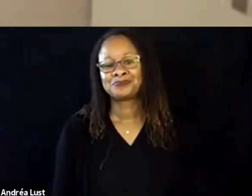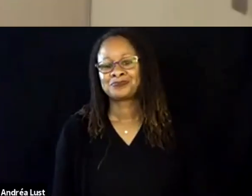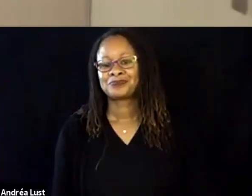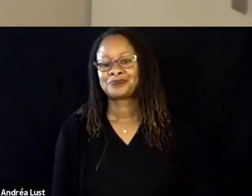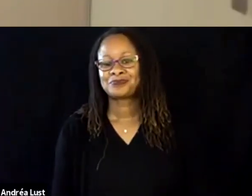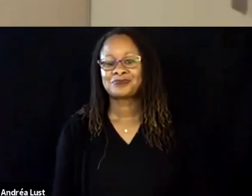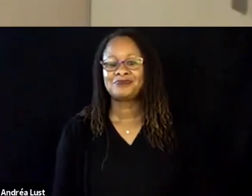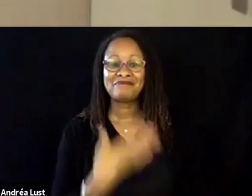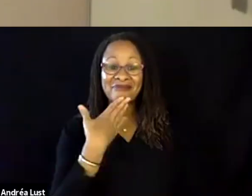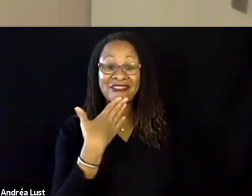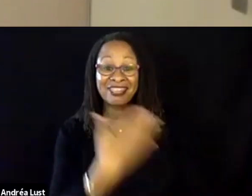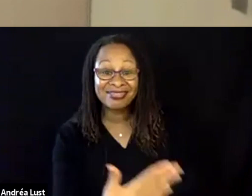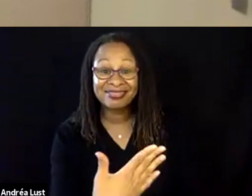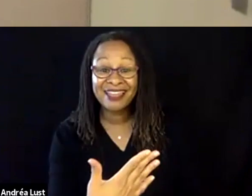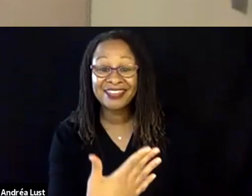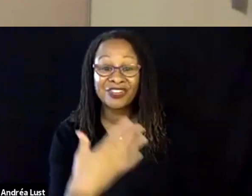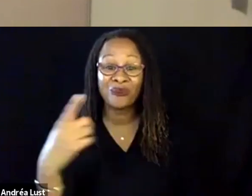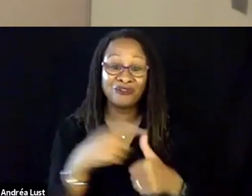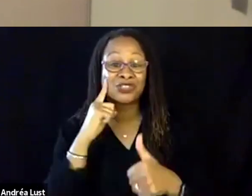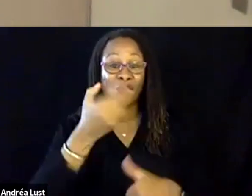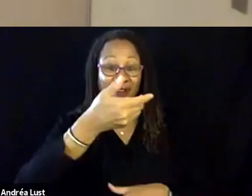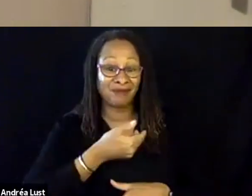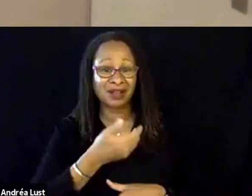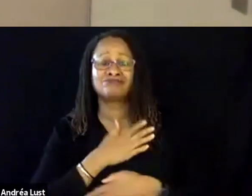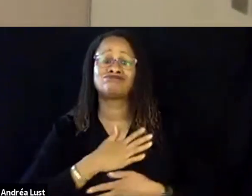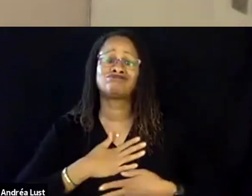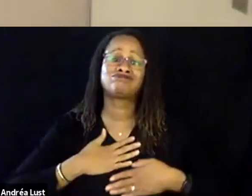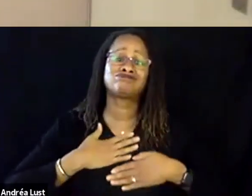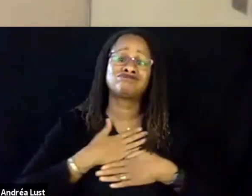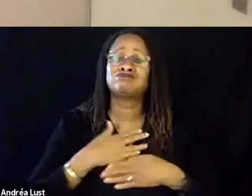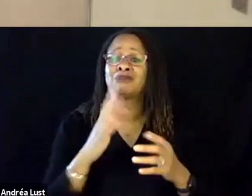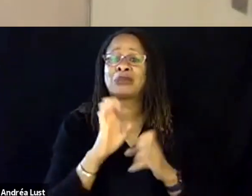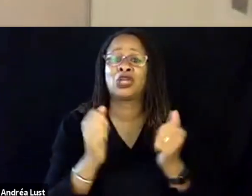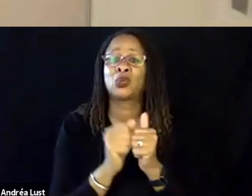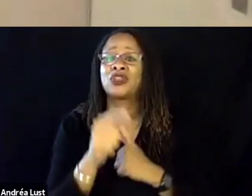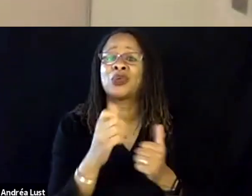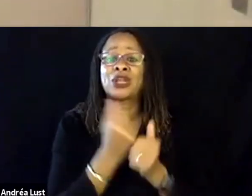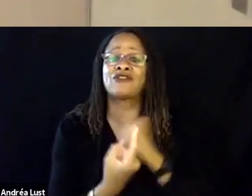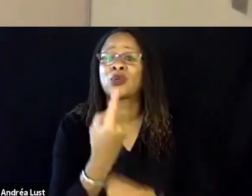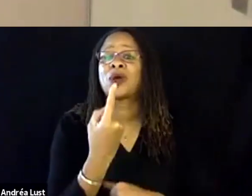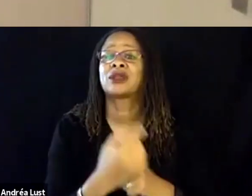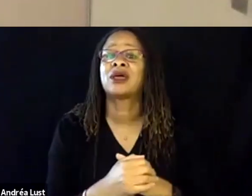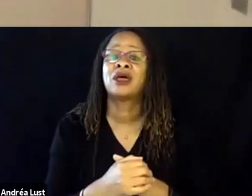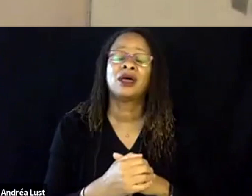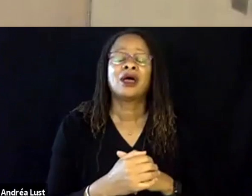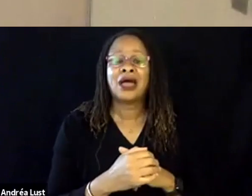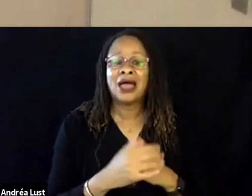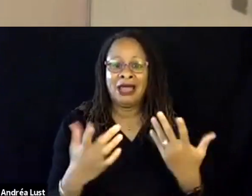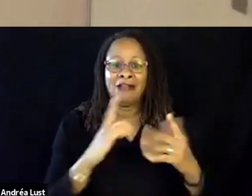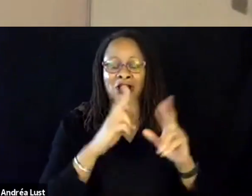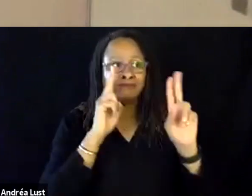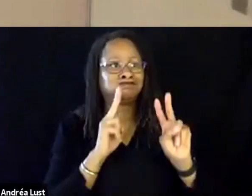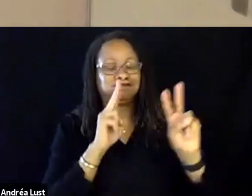Thank you first for inviting me. It's a pleasure to be here with you and everyone. I really appreciate and have admired